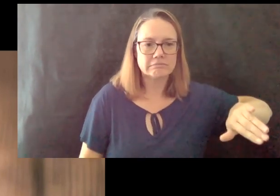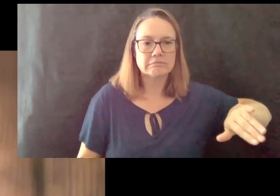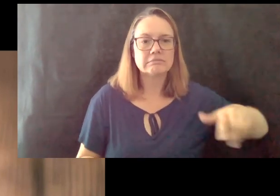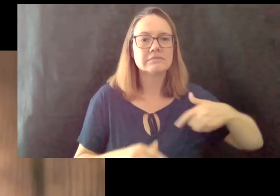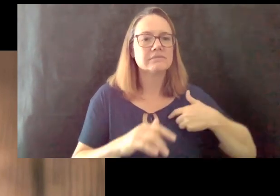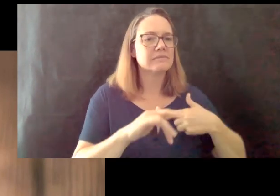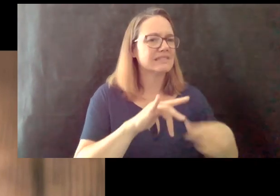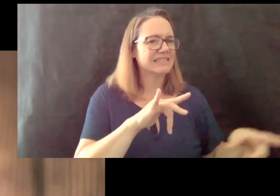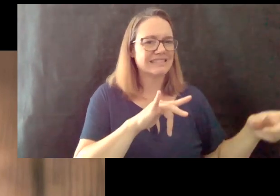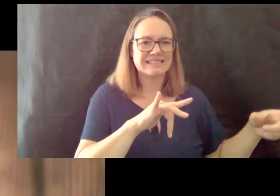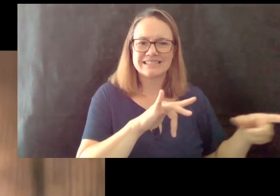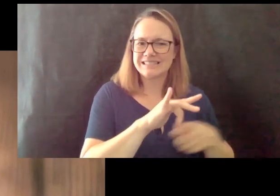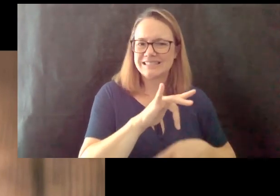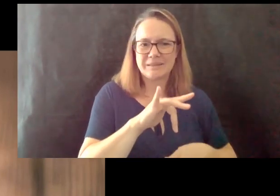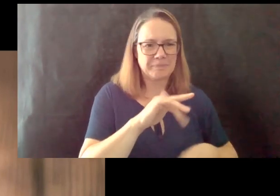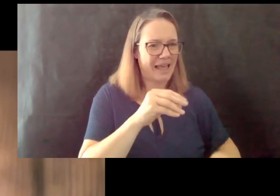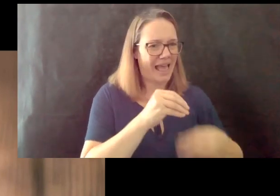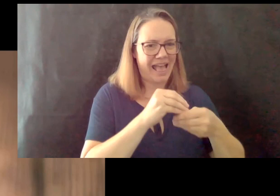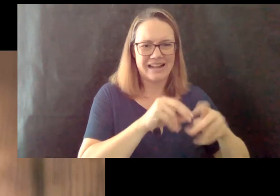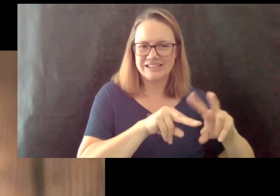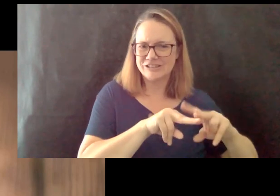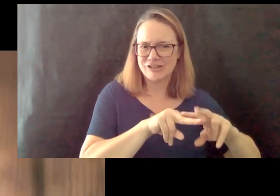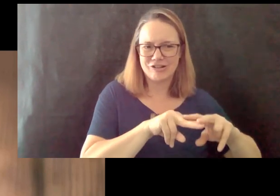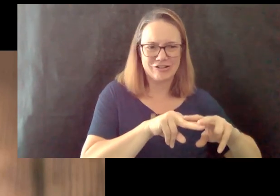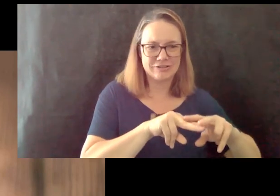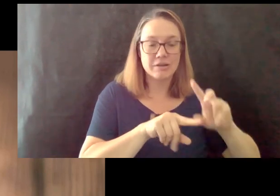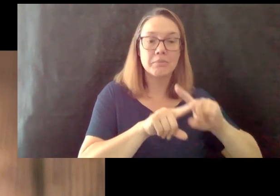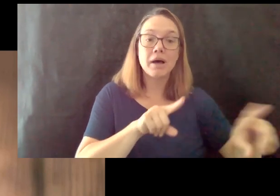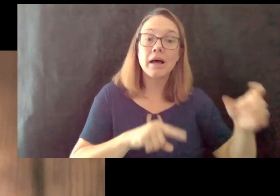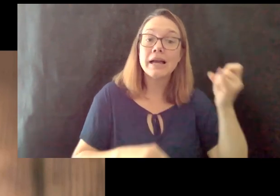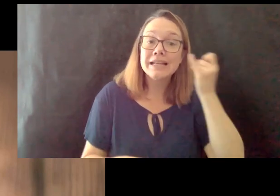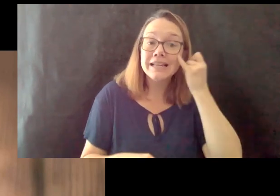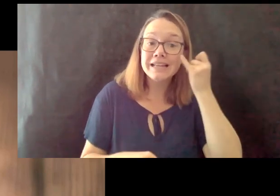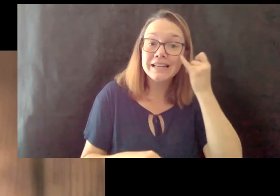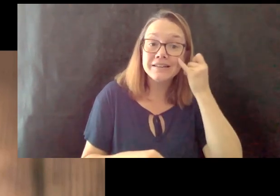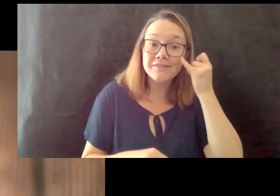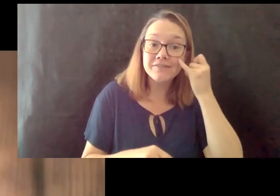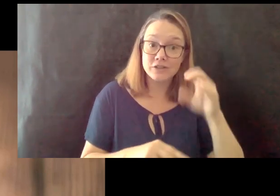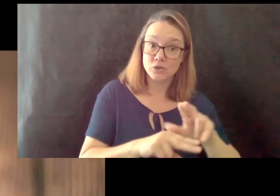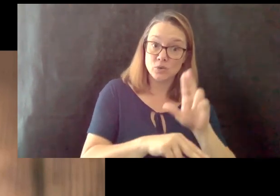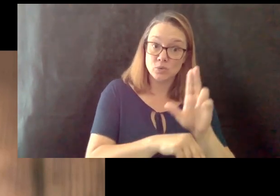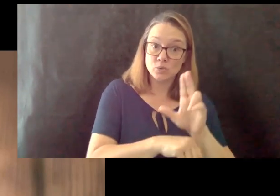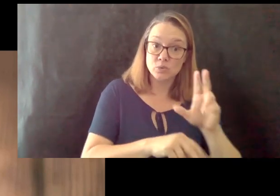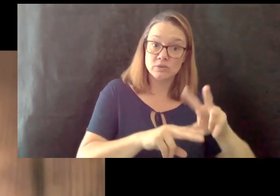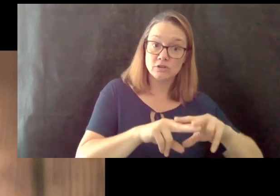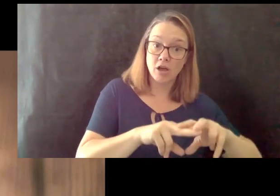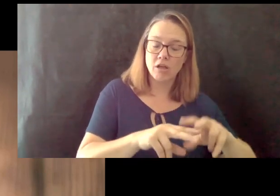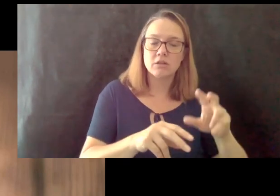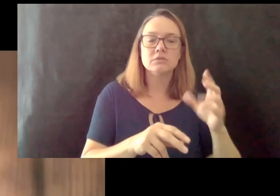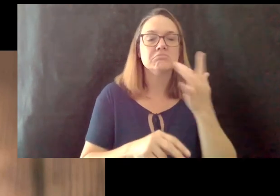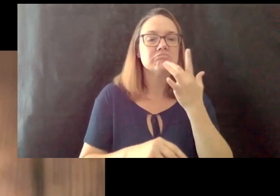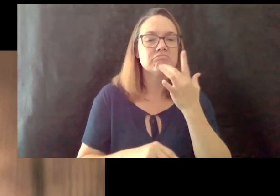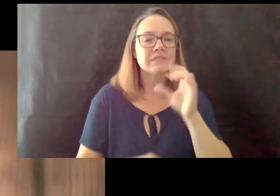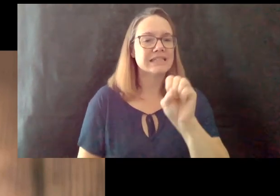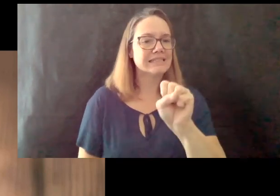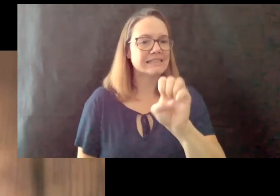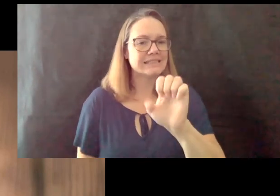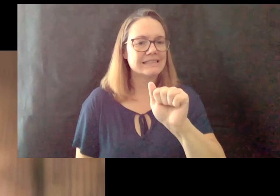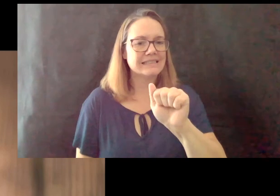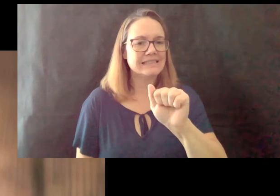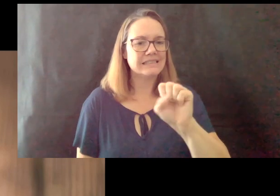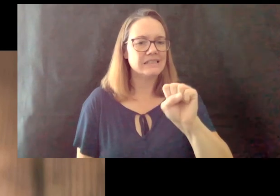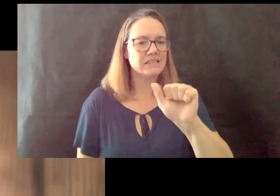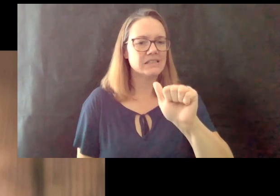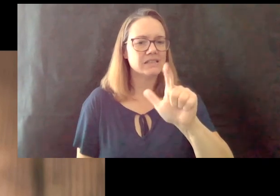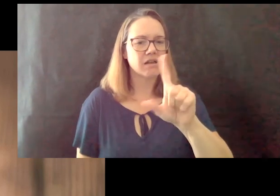My preference would be to skip adding any salt to any food, but if you are going to use some, use a sea salt or like a